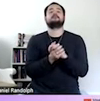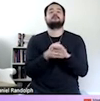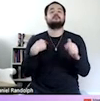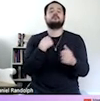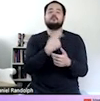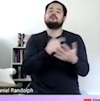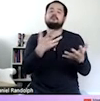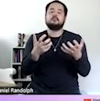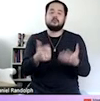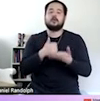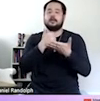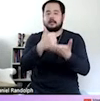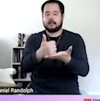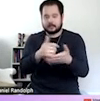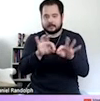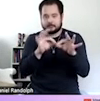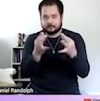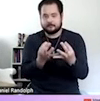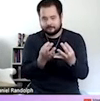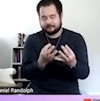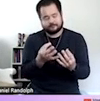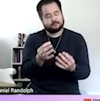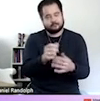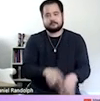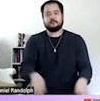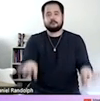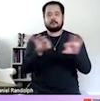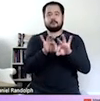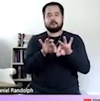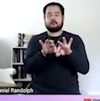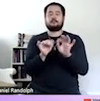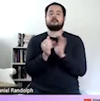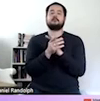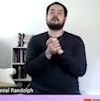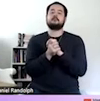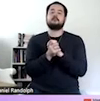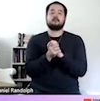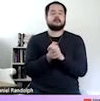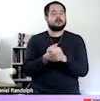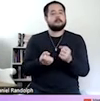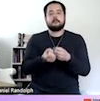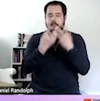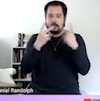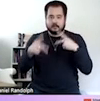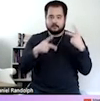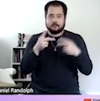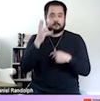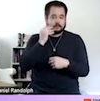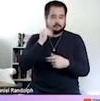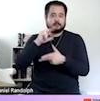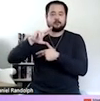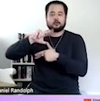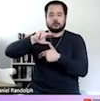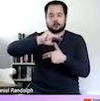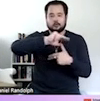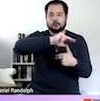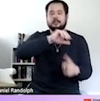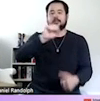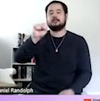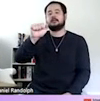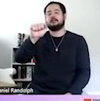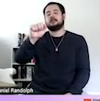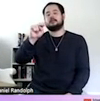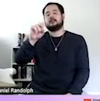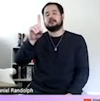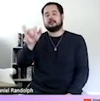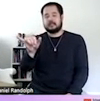families. It's important because for a lot of us, we experienced Hurricane Sandy, and families without